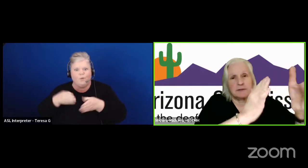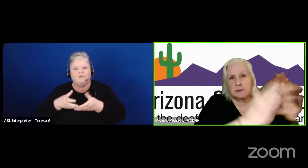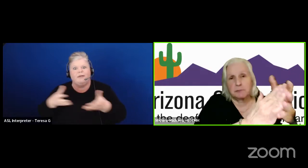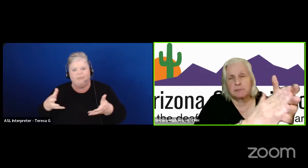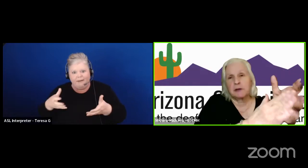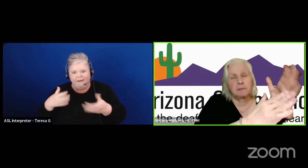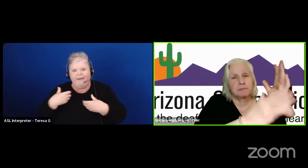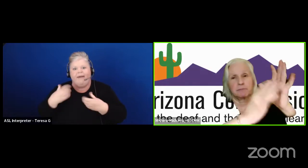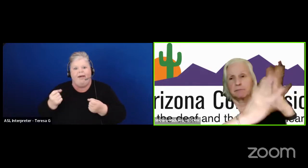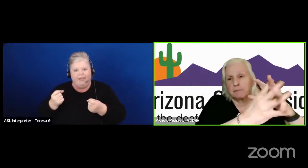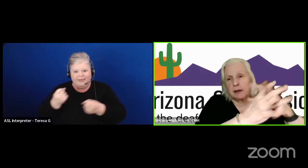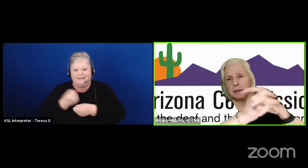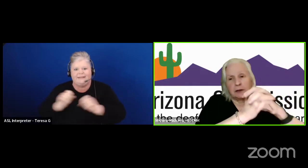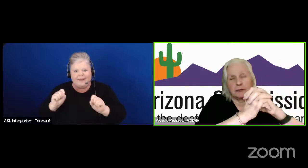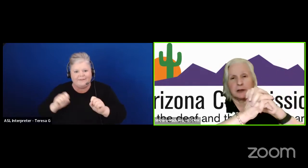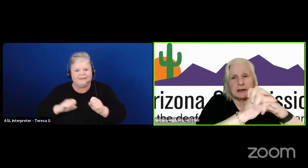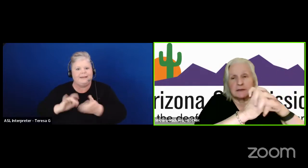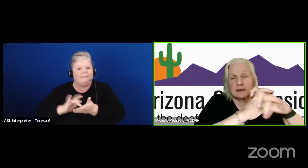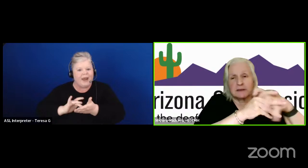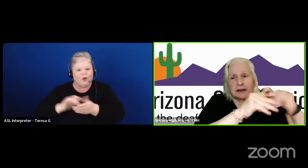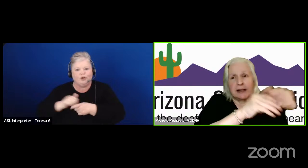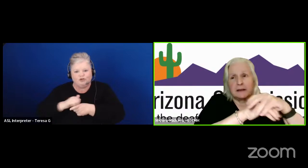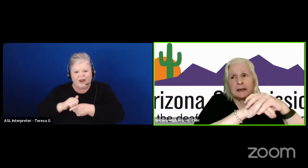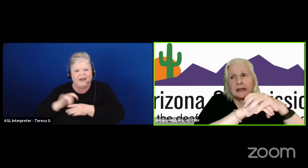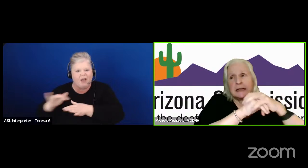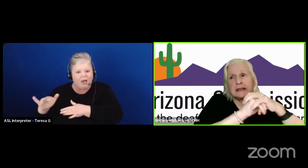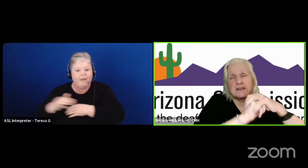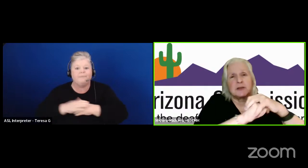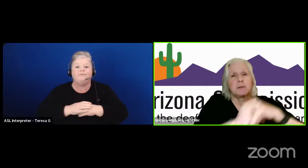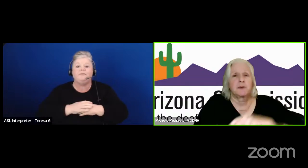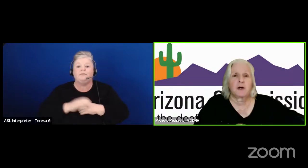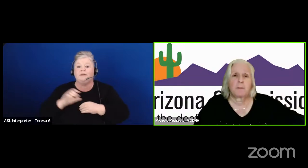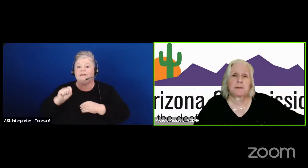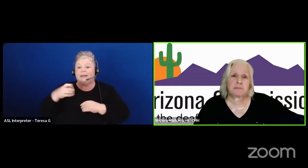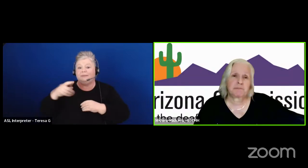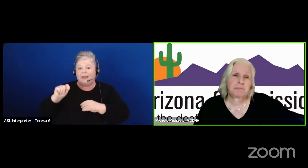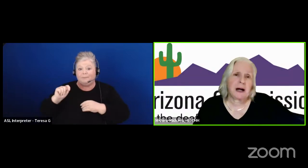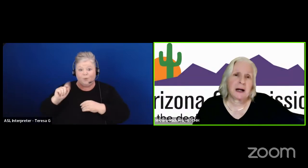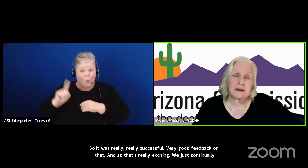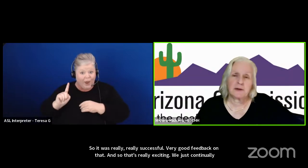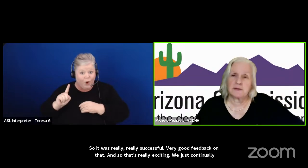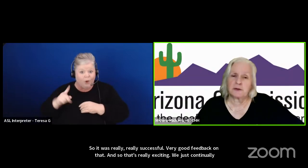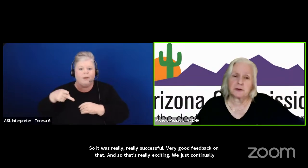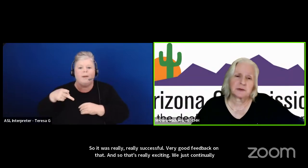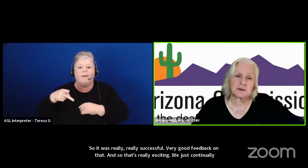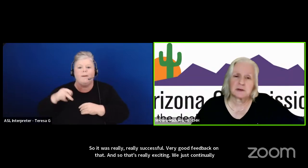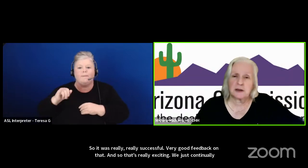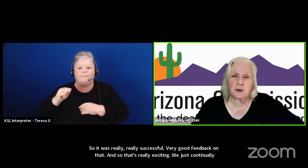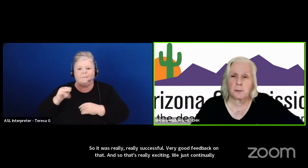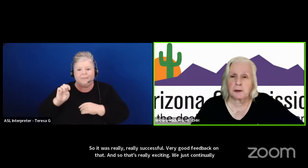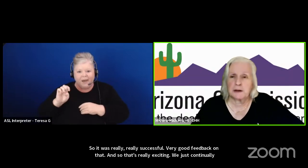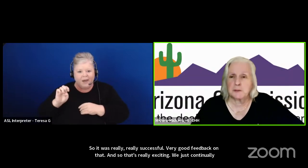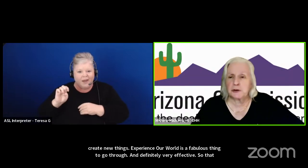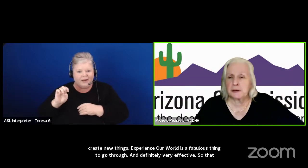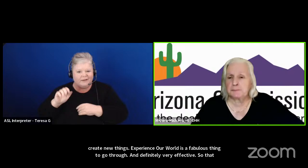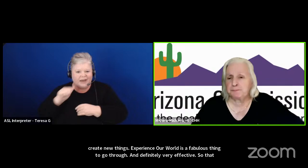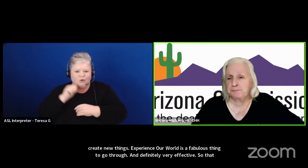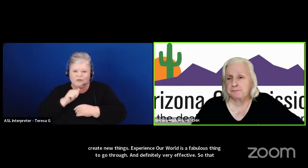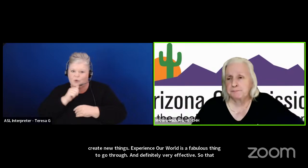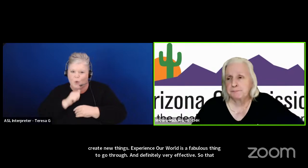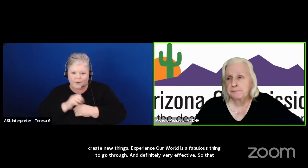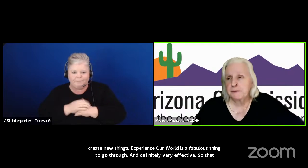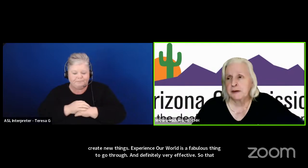health and safety, medical training, things like that. In September, up in Pine, Arizona, which is an unincorporated